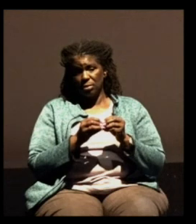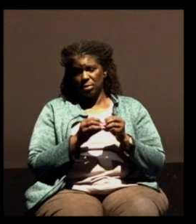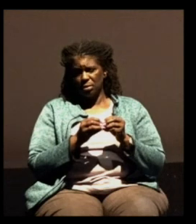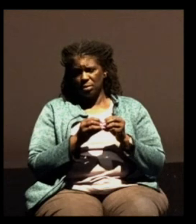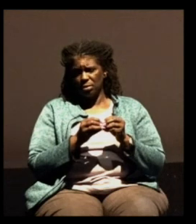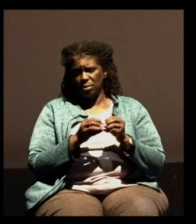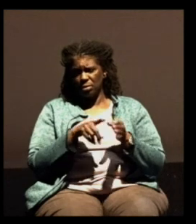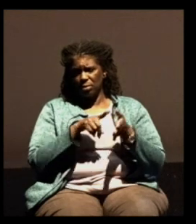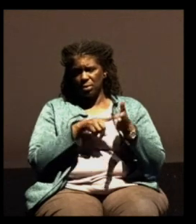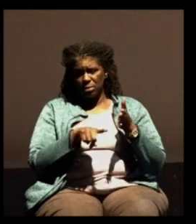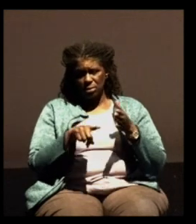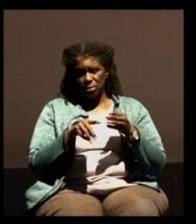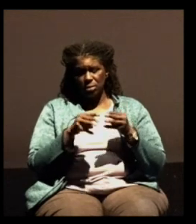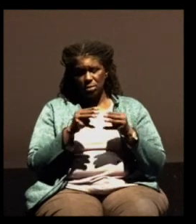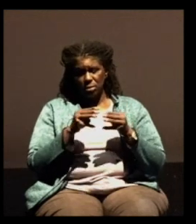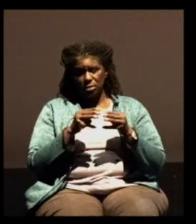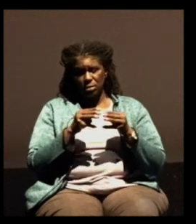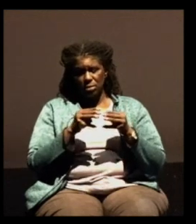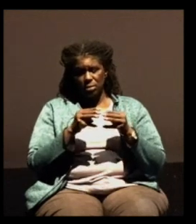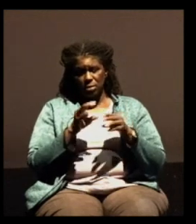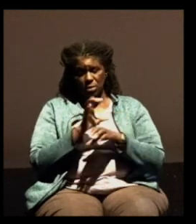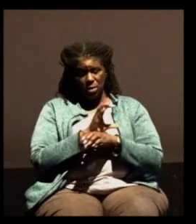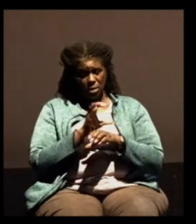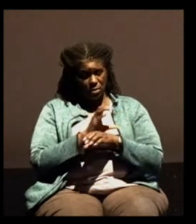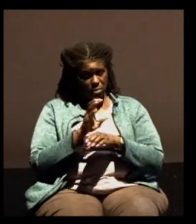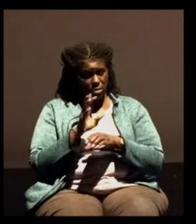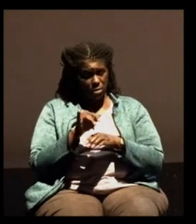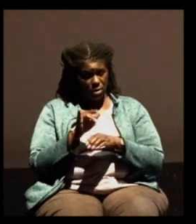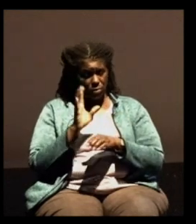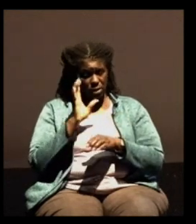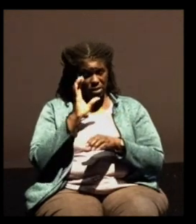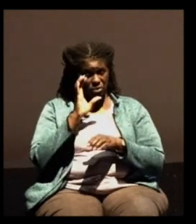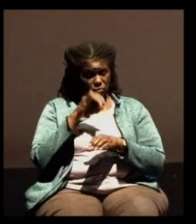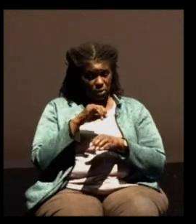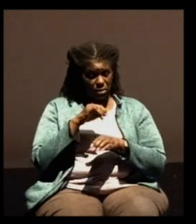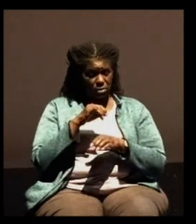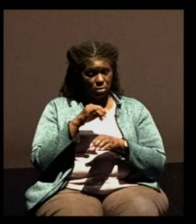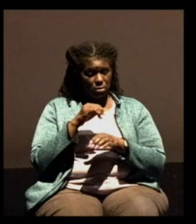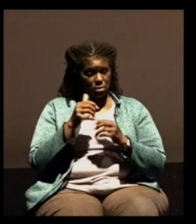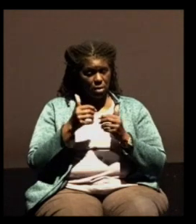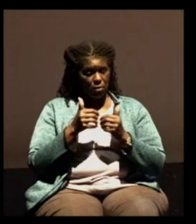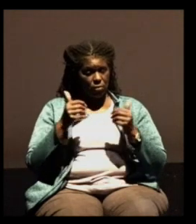we checked our calculations, and it was really bizarre how powerful the series was.